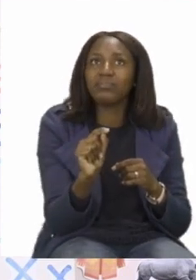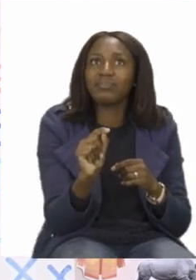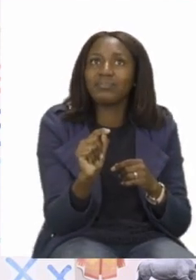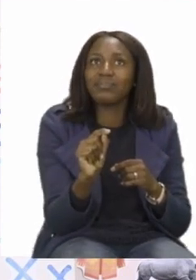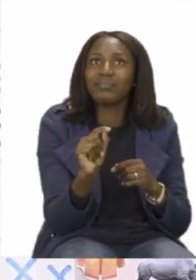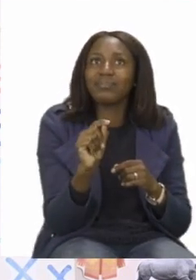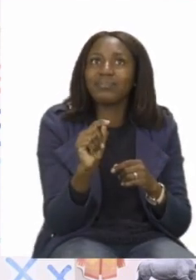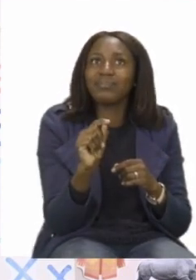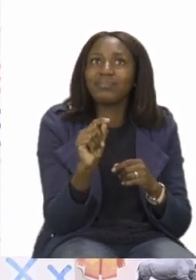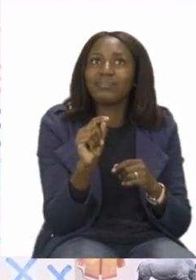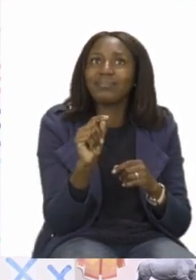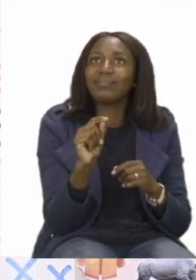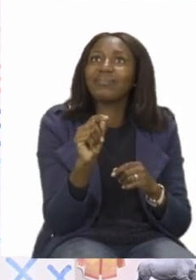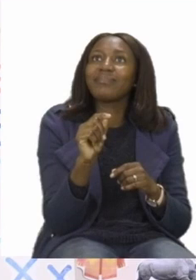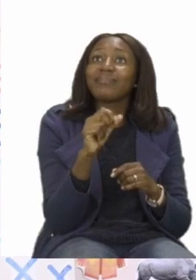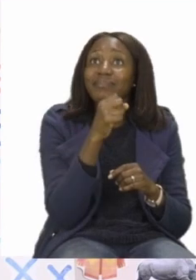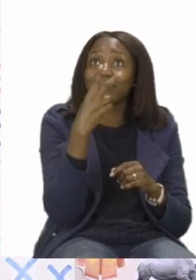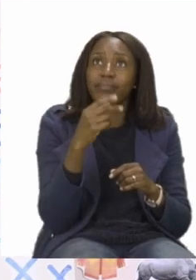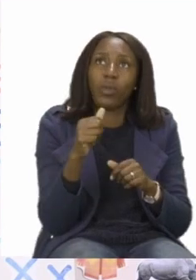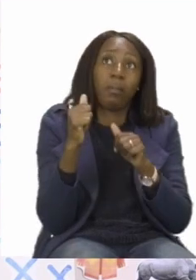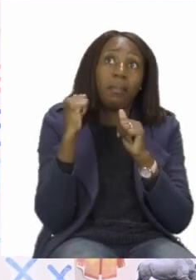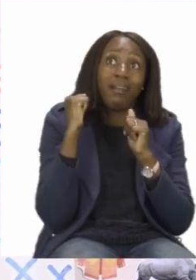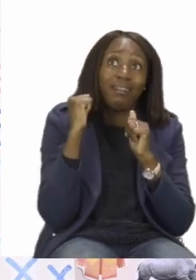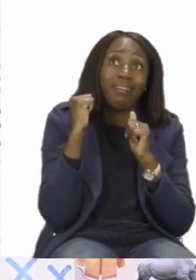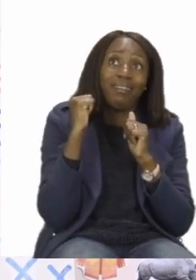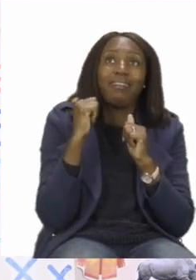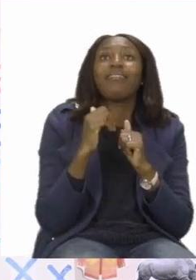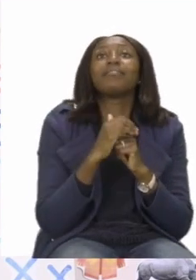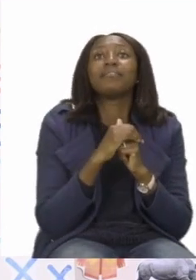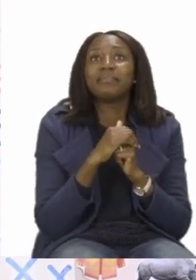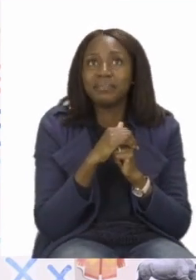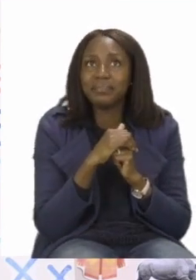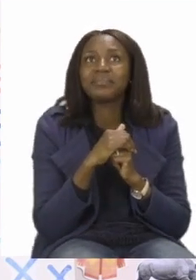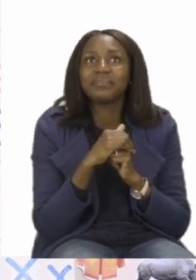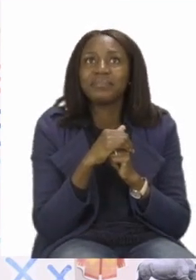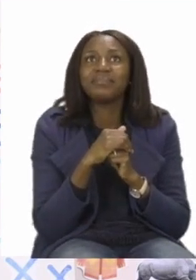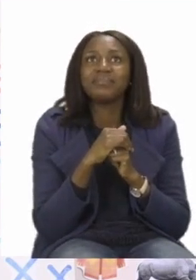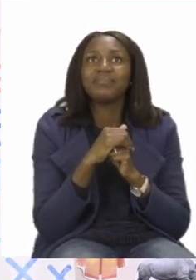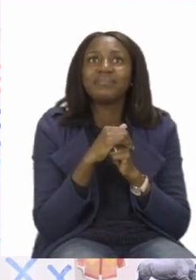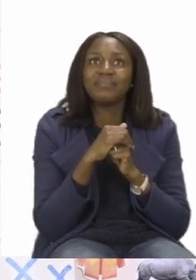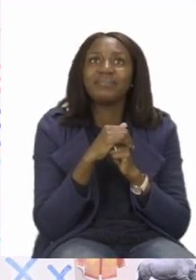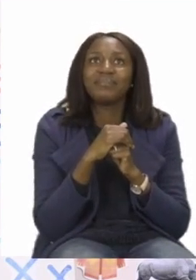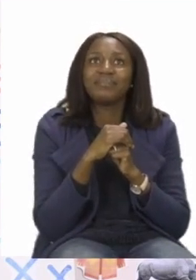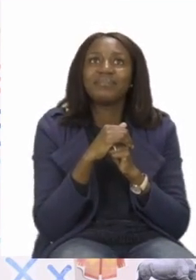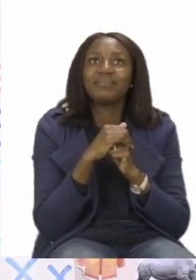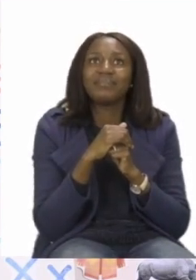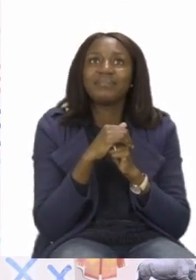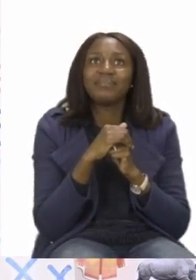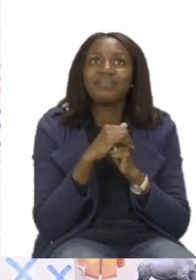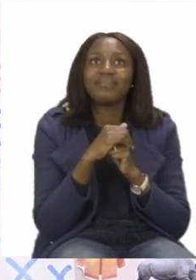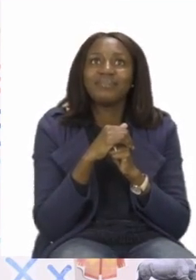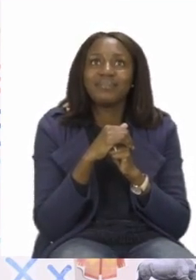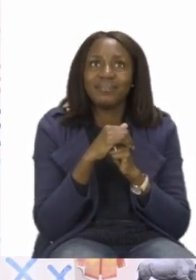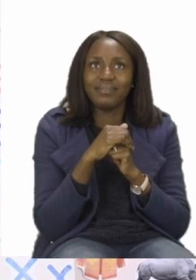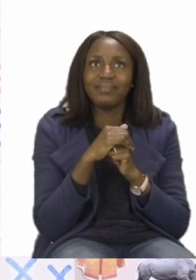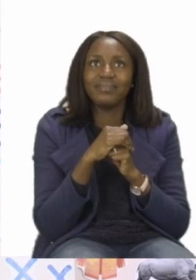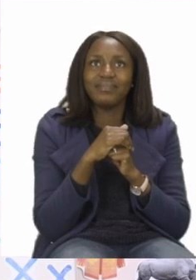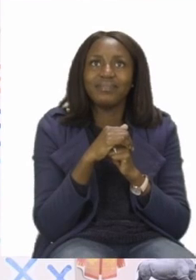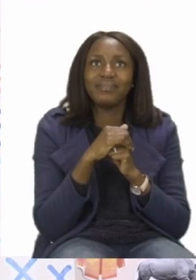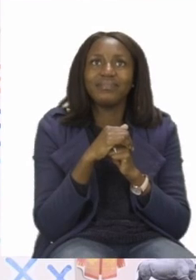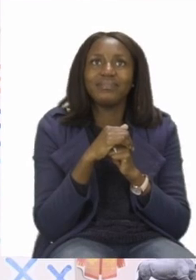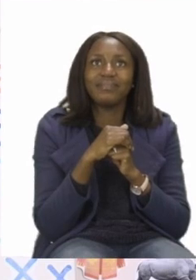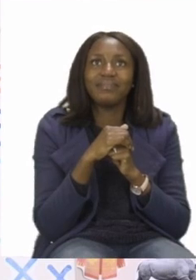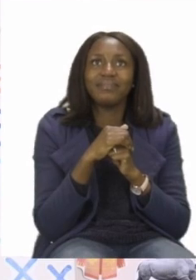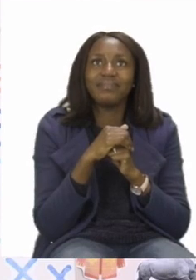count backwards. That's how we are going to get our answer. So today is all about counting backwards to get